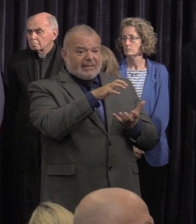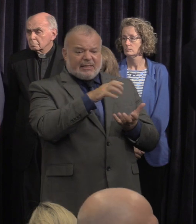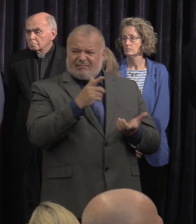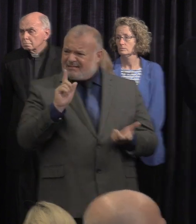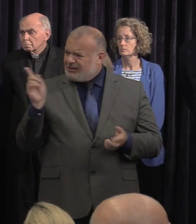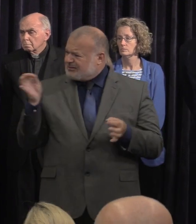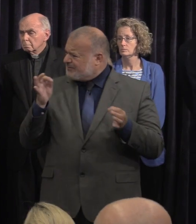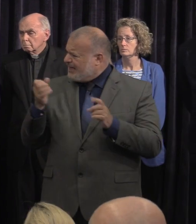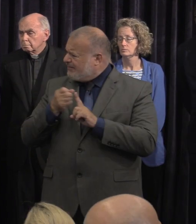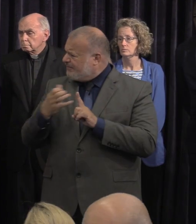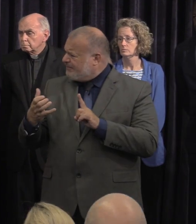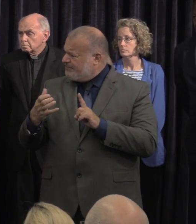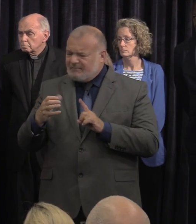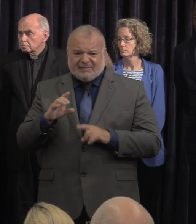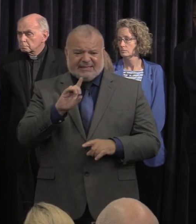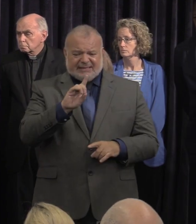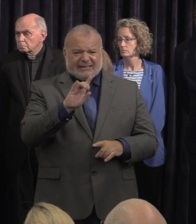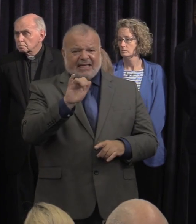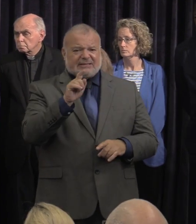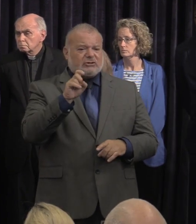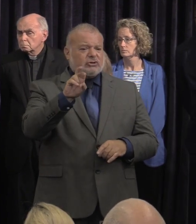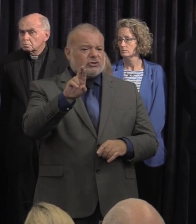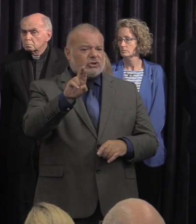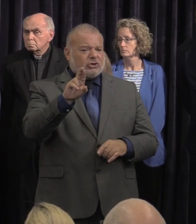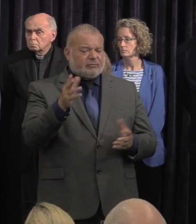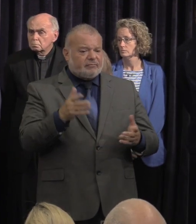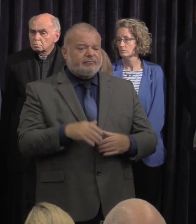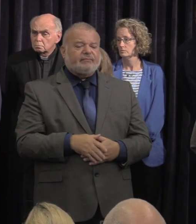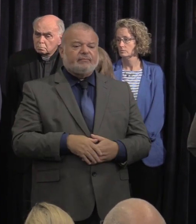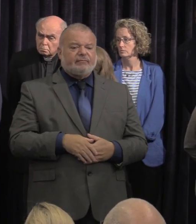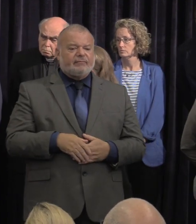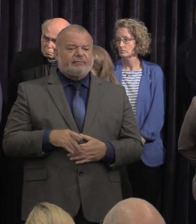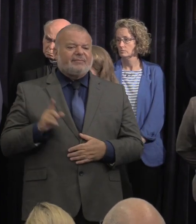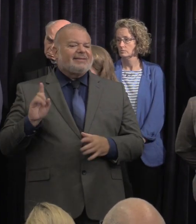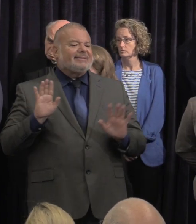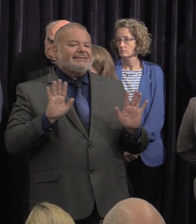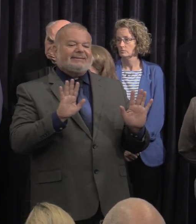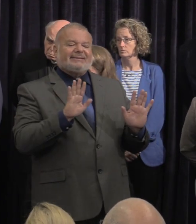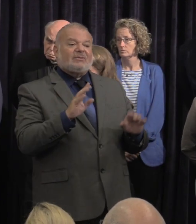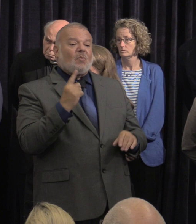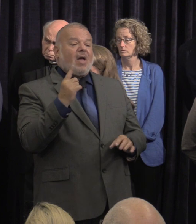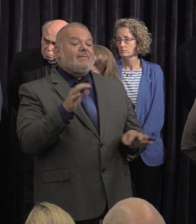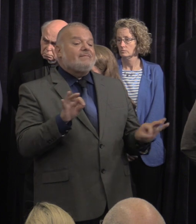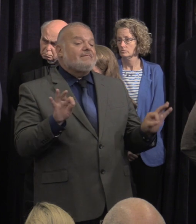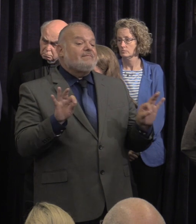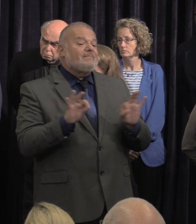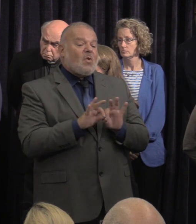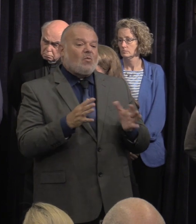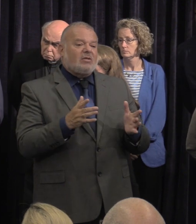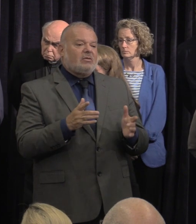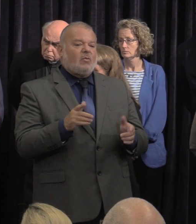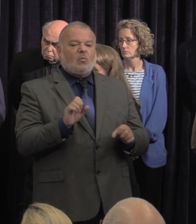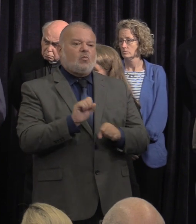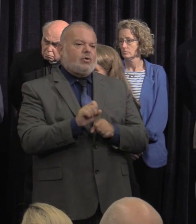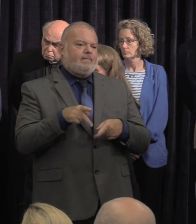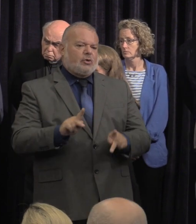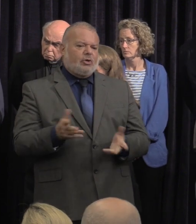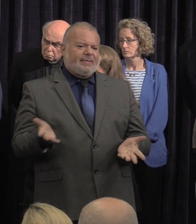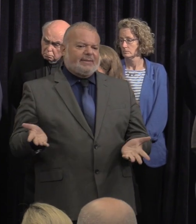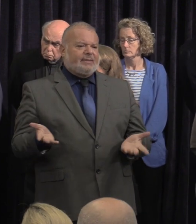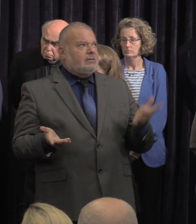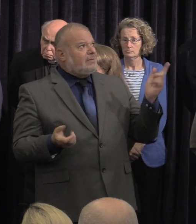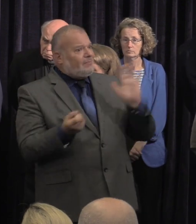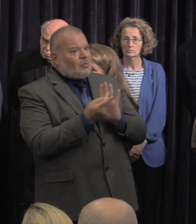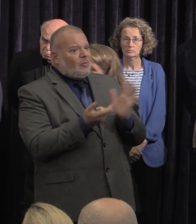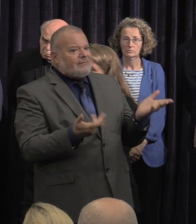Well, most importantly, I think right now is actually expedited work authorization. Unfortunately, we find ourselves in a